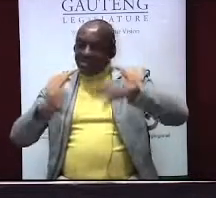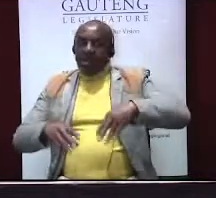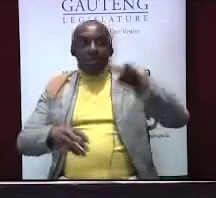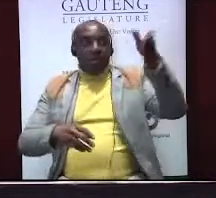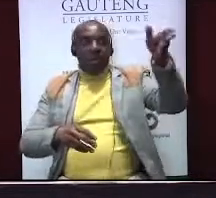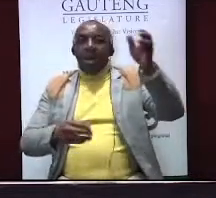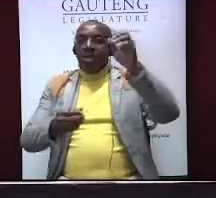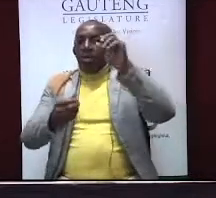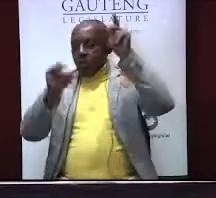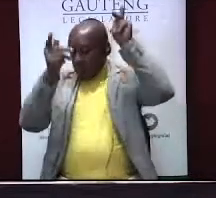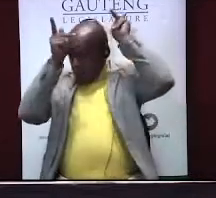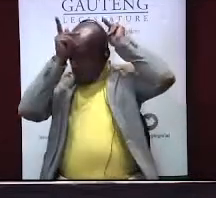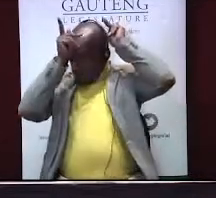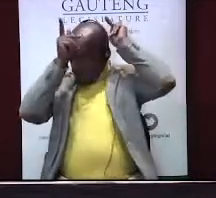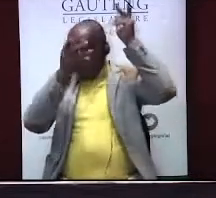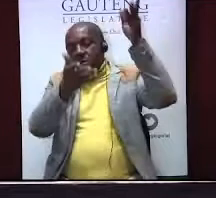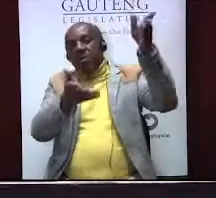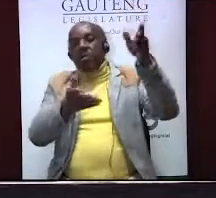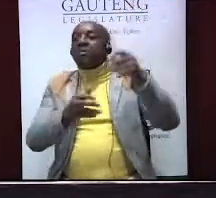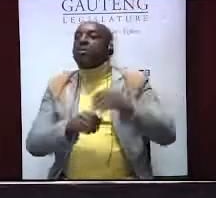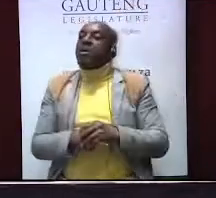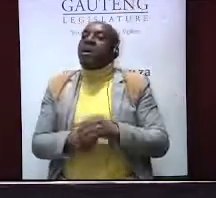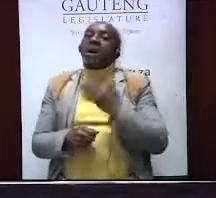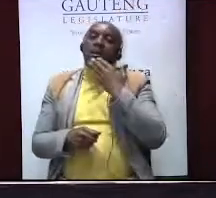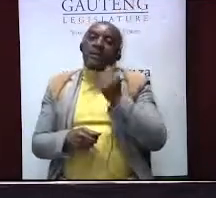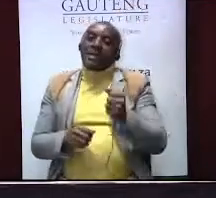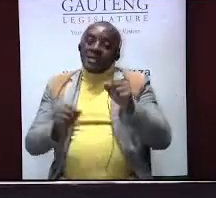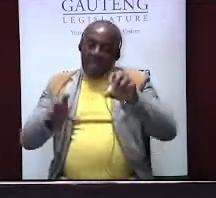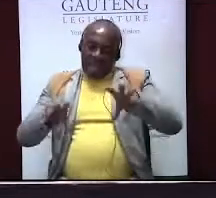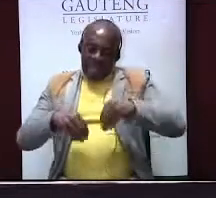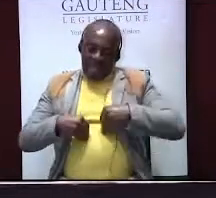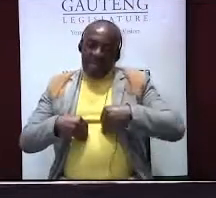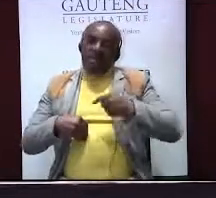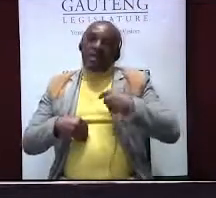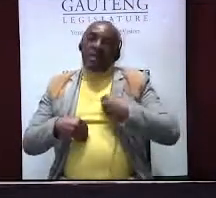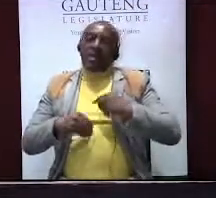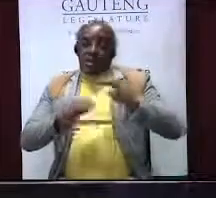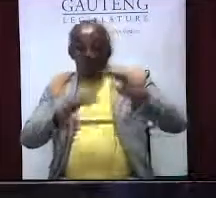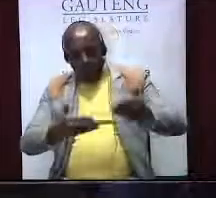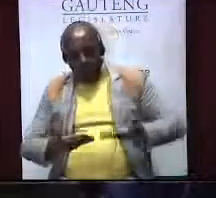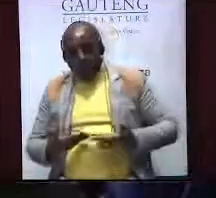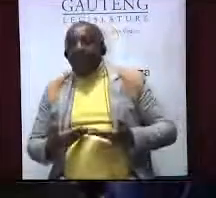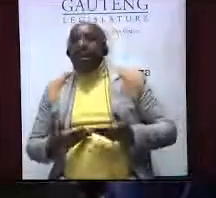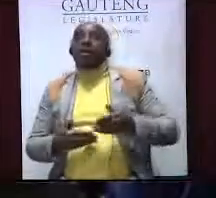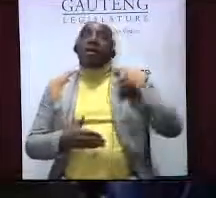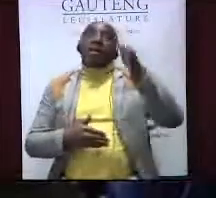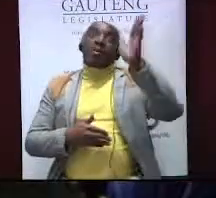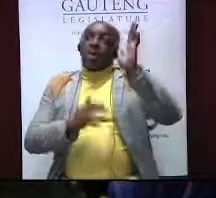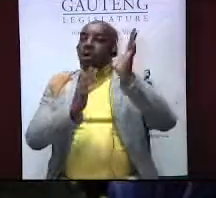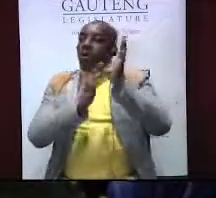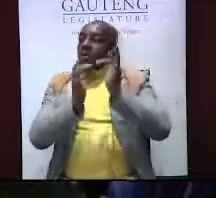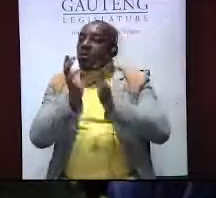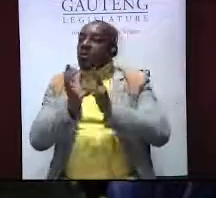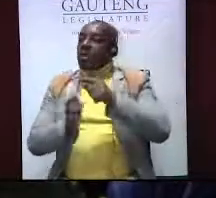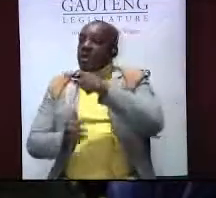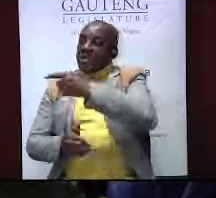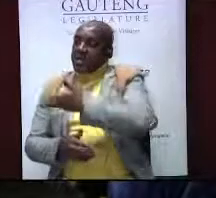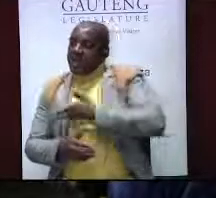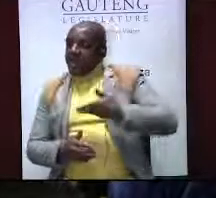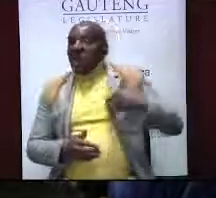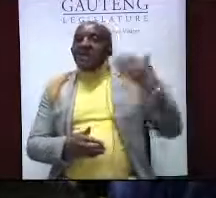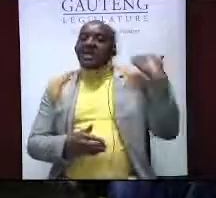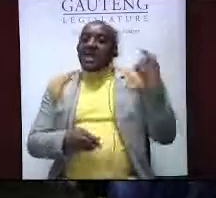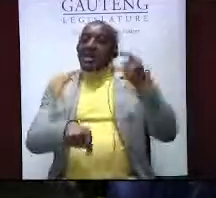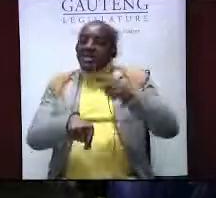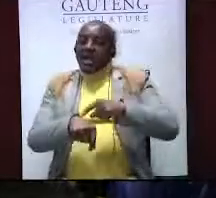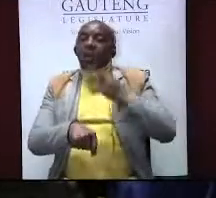Honorable Chairperson, ntumele ke leboge Modimo for this woman, Jay. The last time that